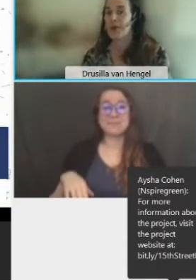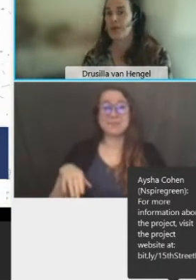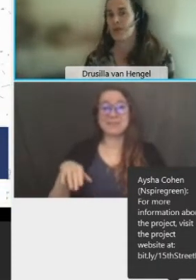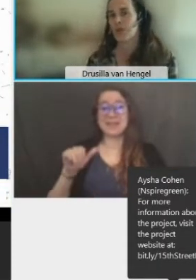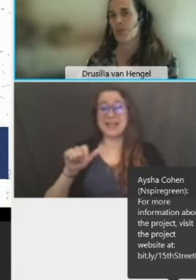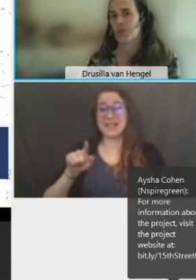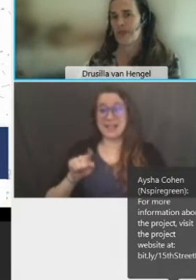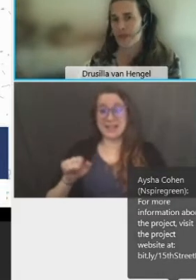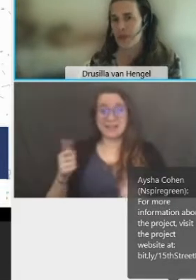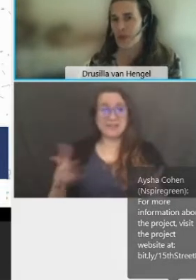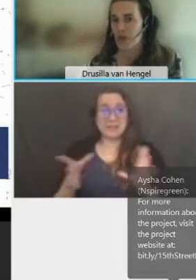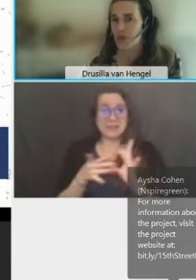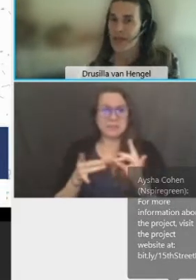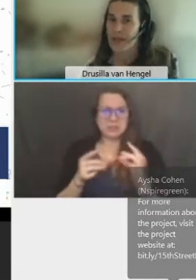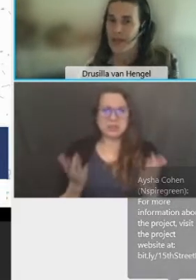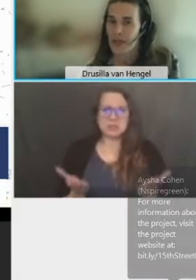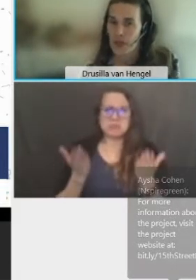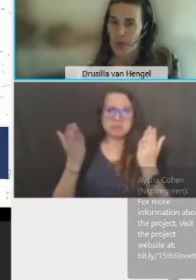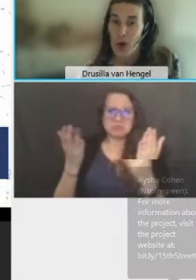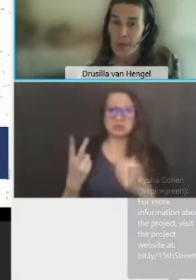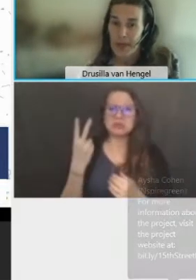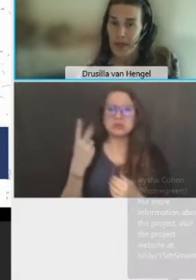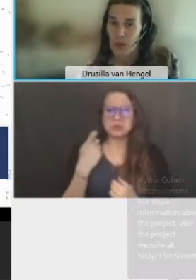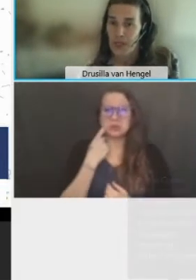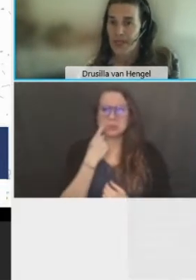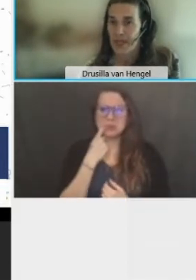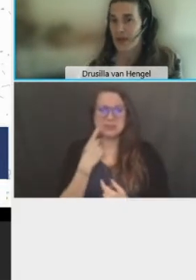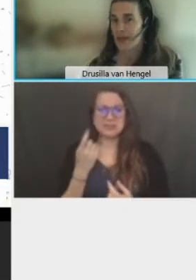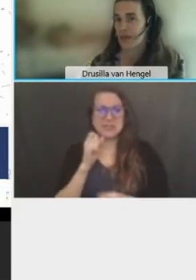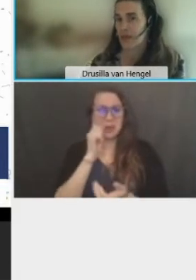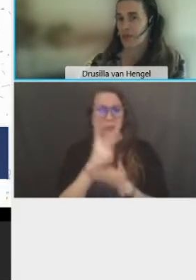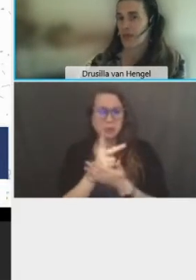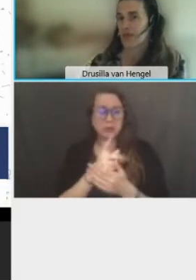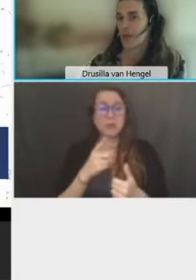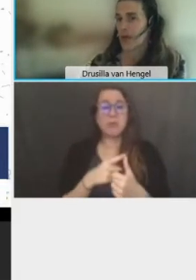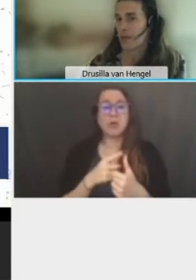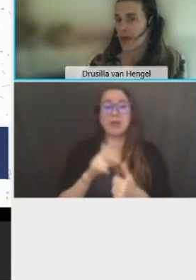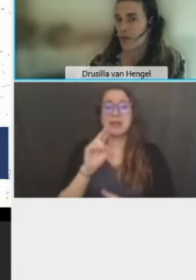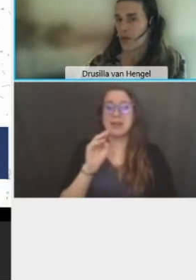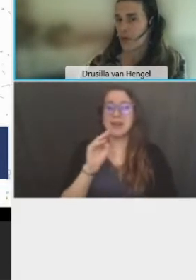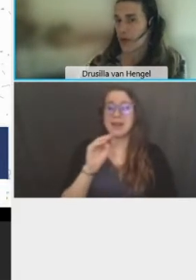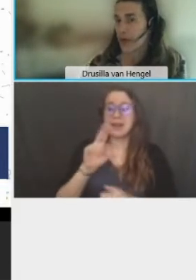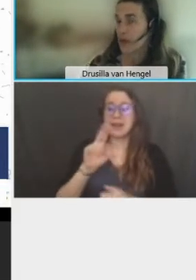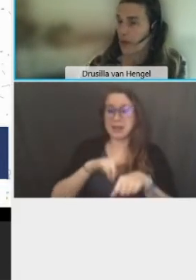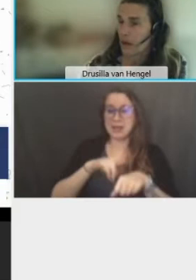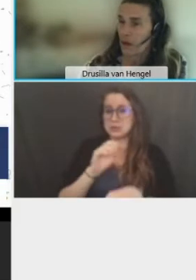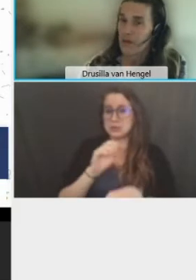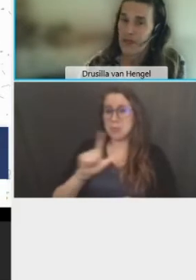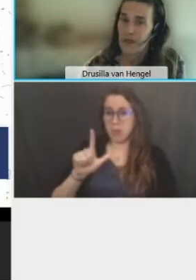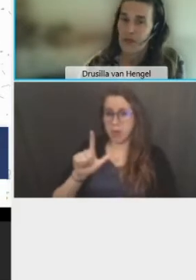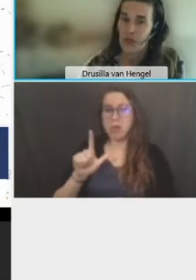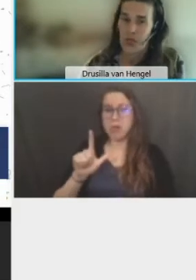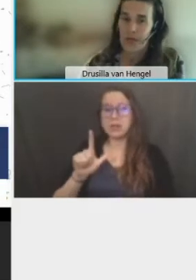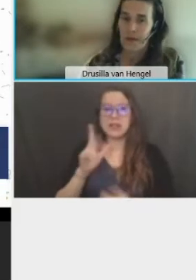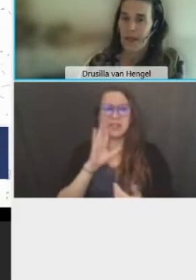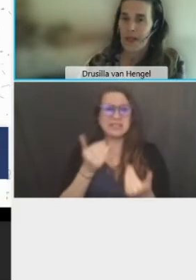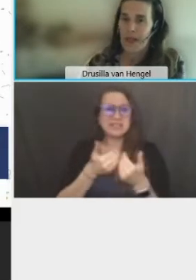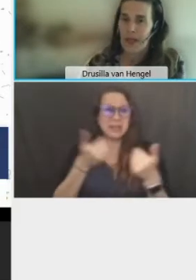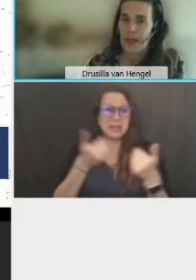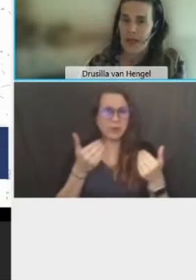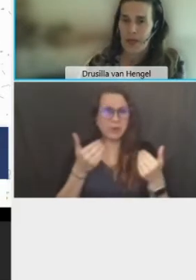has been proposed in 2 previously approved plans, the National Mall Plan, which identified the need for a separated bike route or lane along 15th